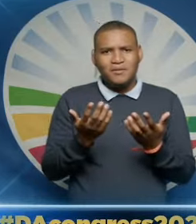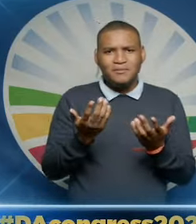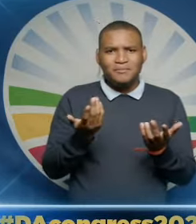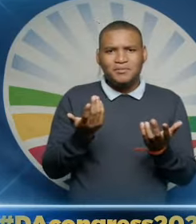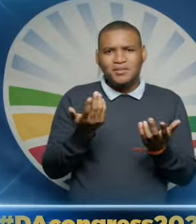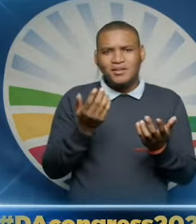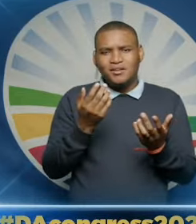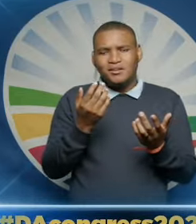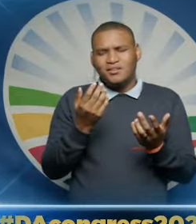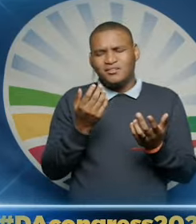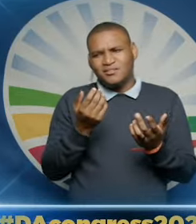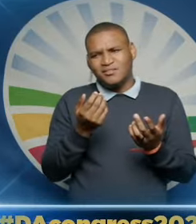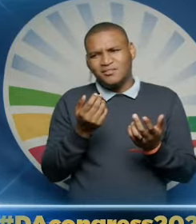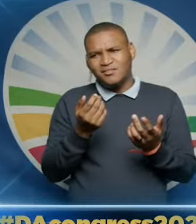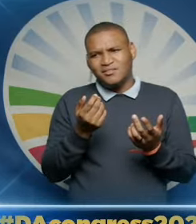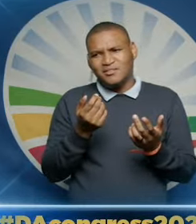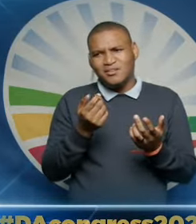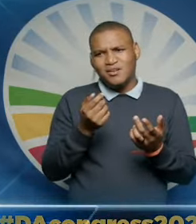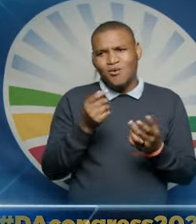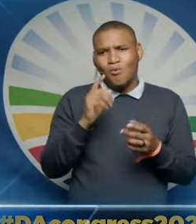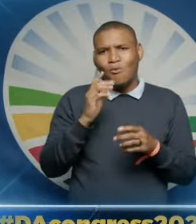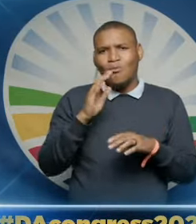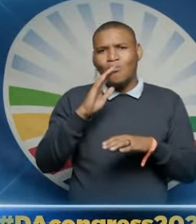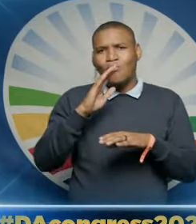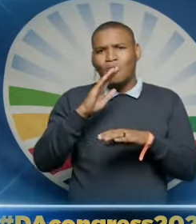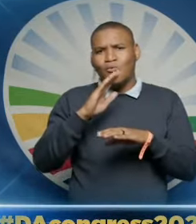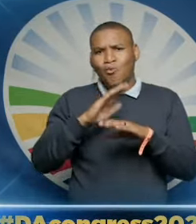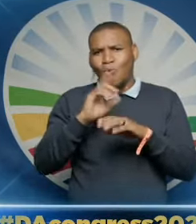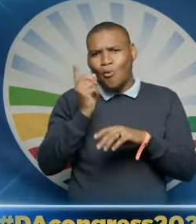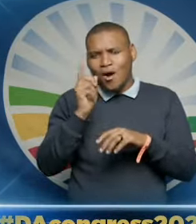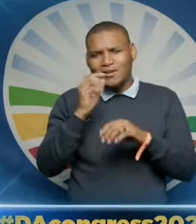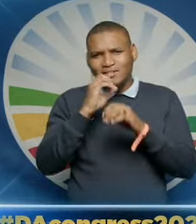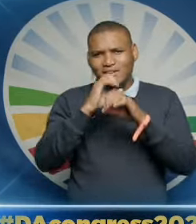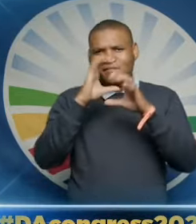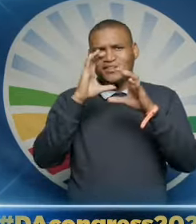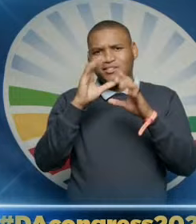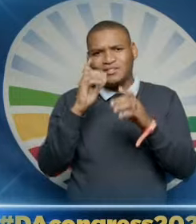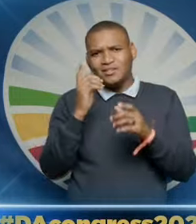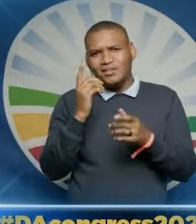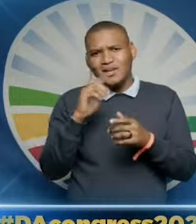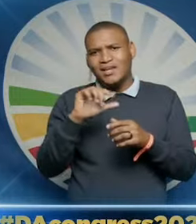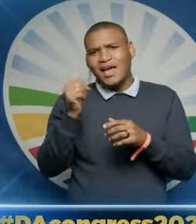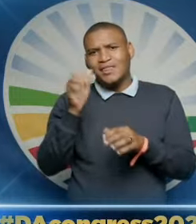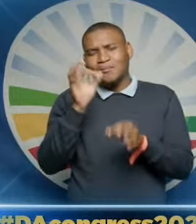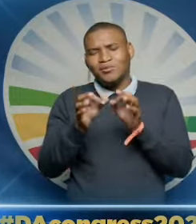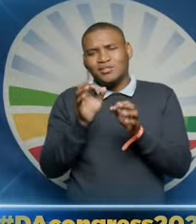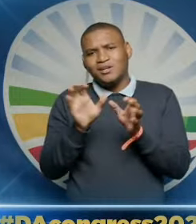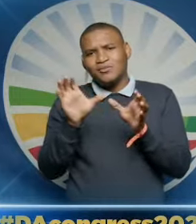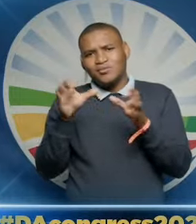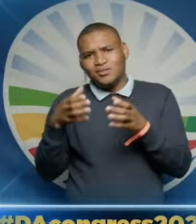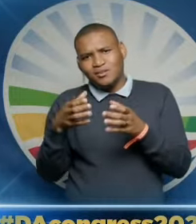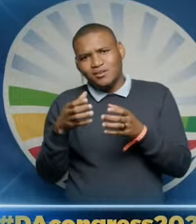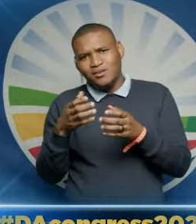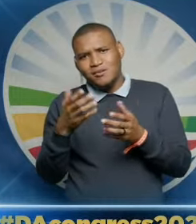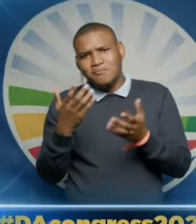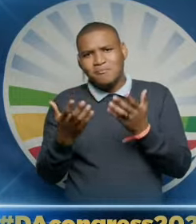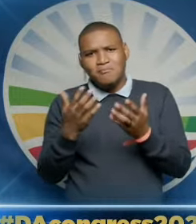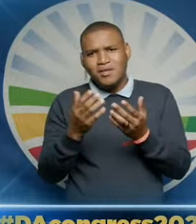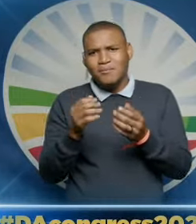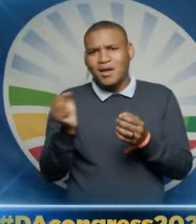other on what is the vision and what they want to carry through. In other political organizations, leaders are